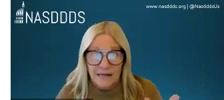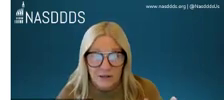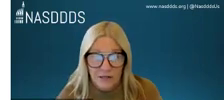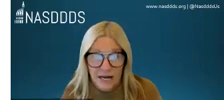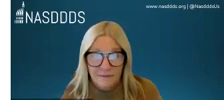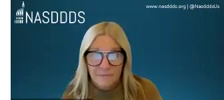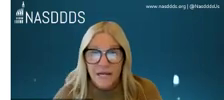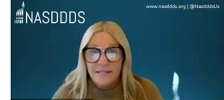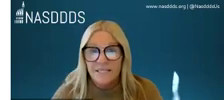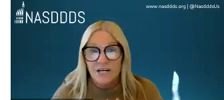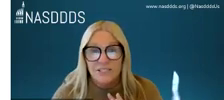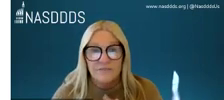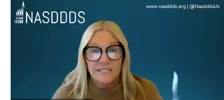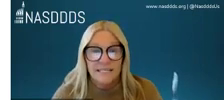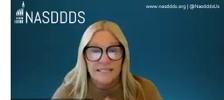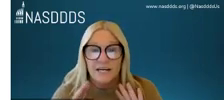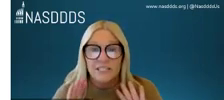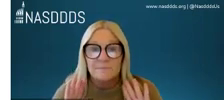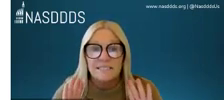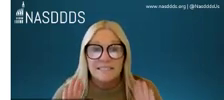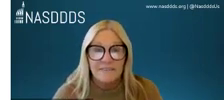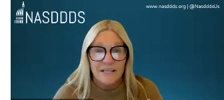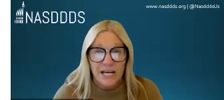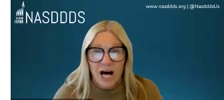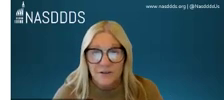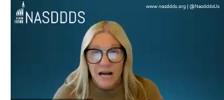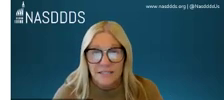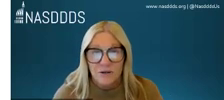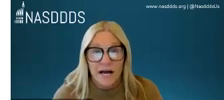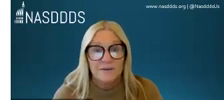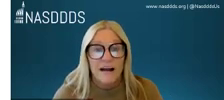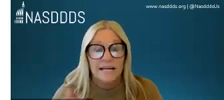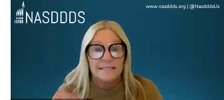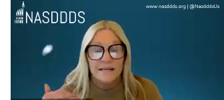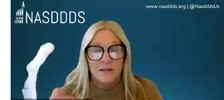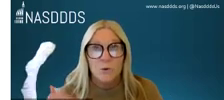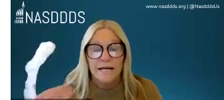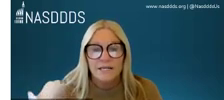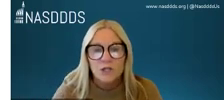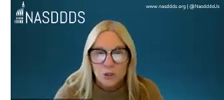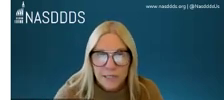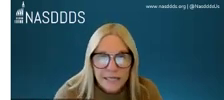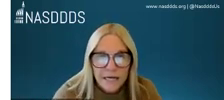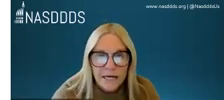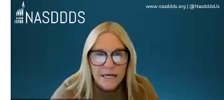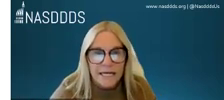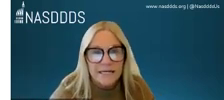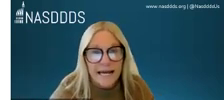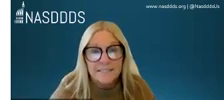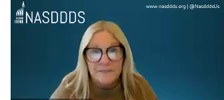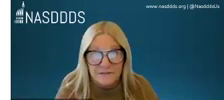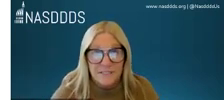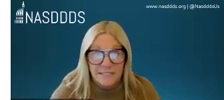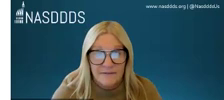waiver technical guide. These are services that are specifically authorized or otherwise included